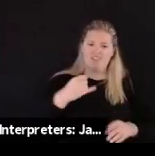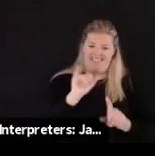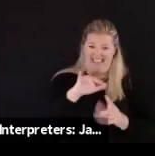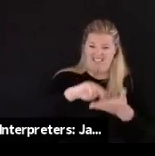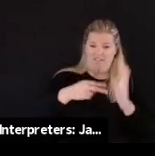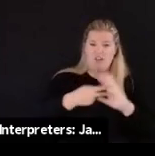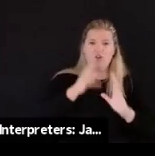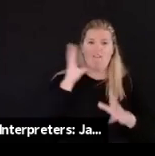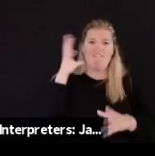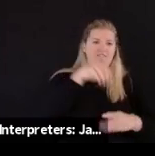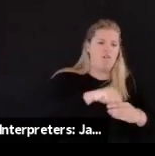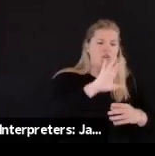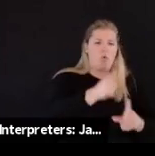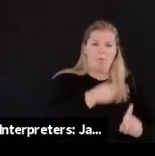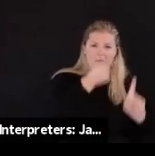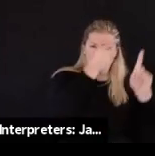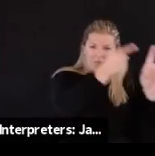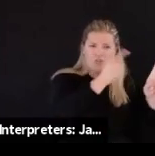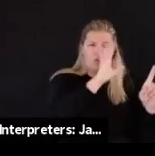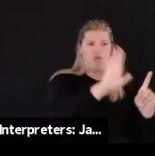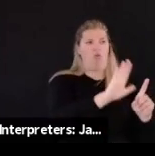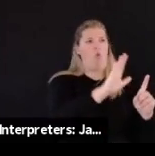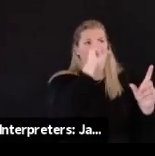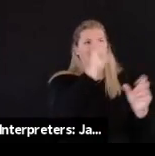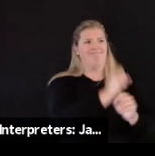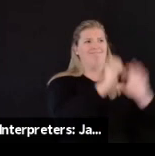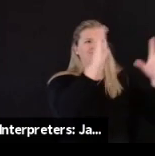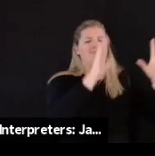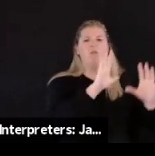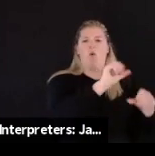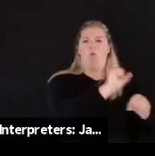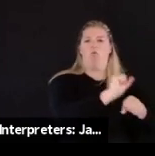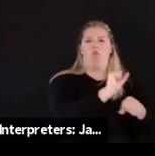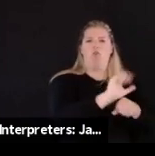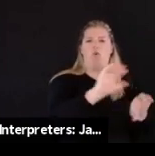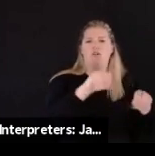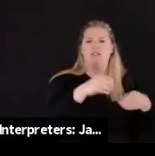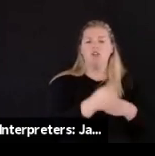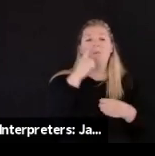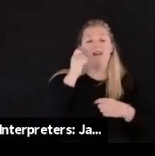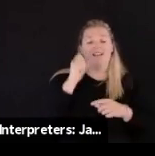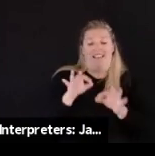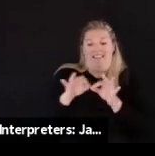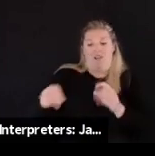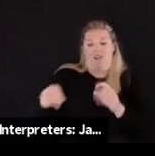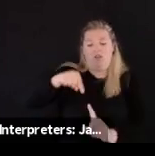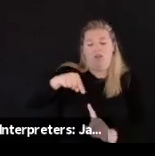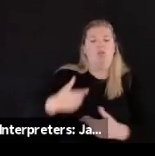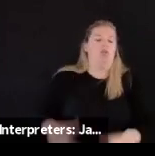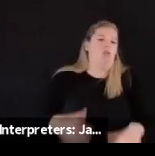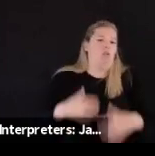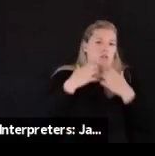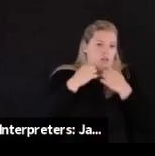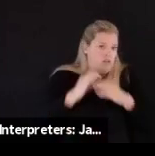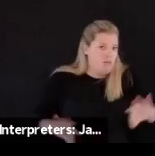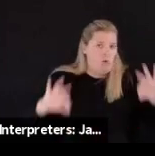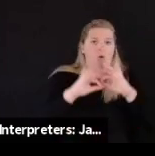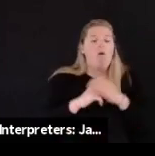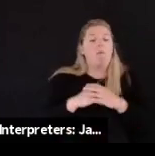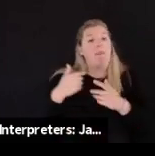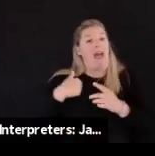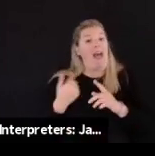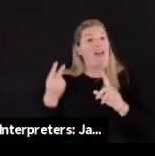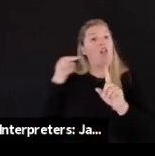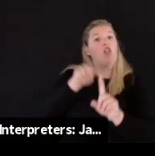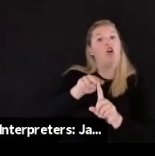in terms of what the work is at your organization, because language matters. And the way that I perceive justice and the way you